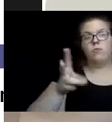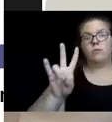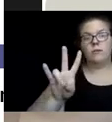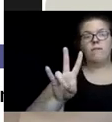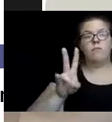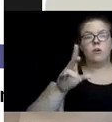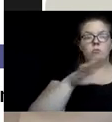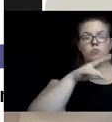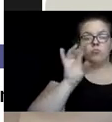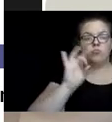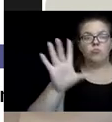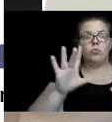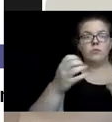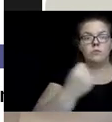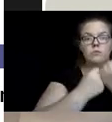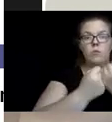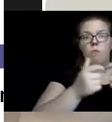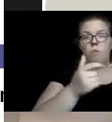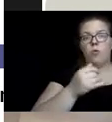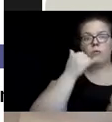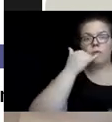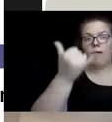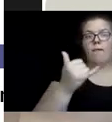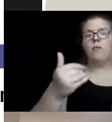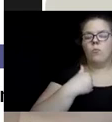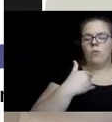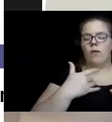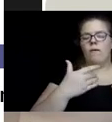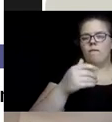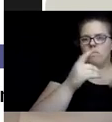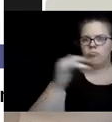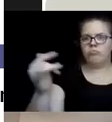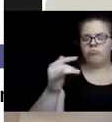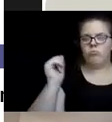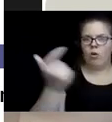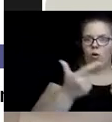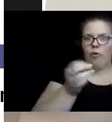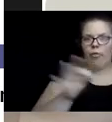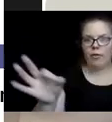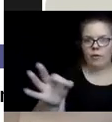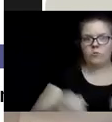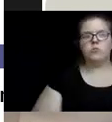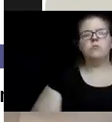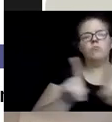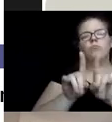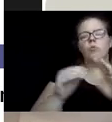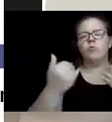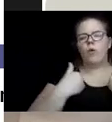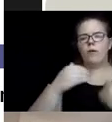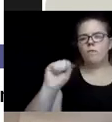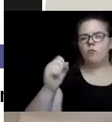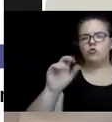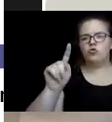have access to a language line, so that's available. We have a shelter, and within that shelter, we do have